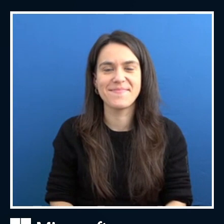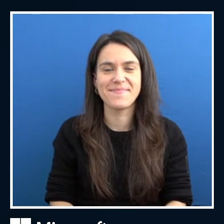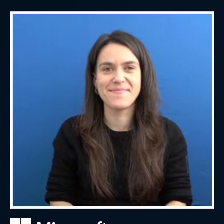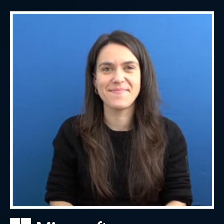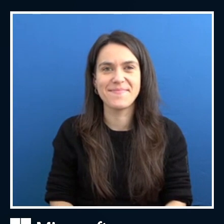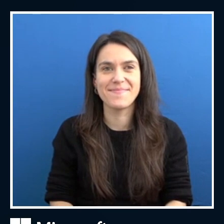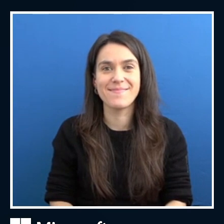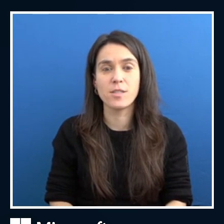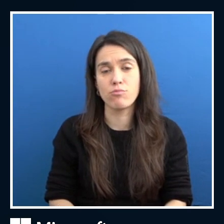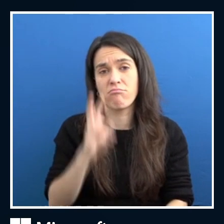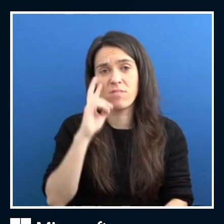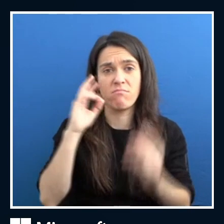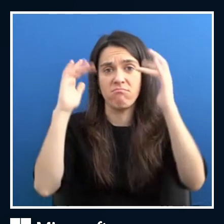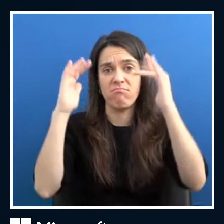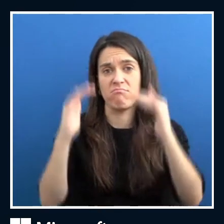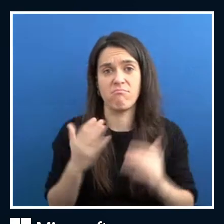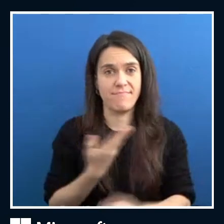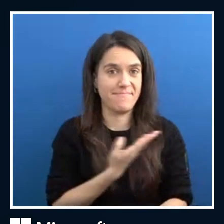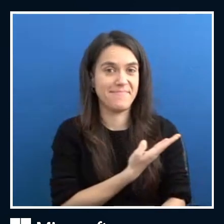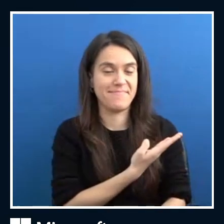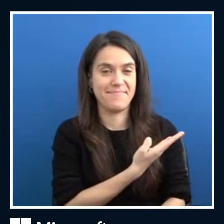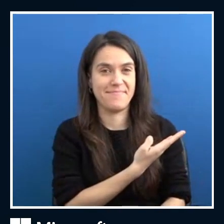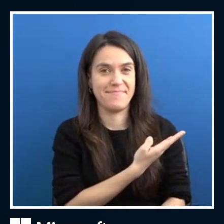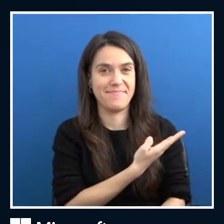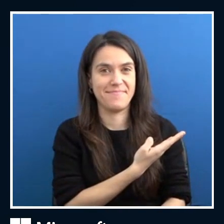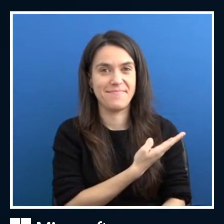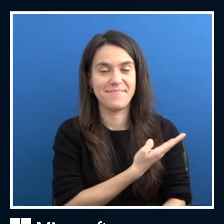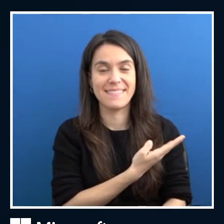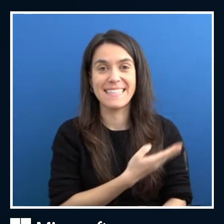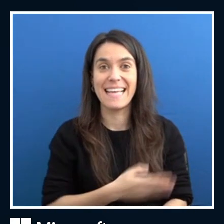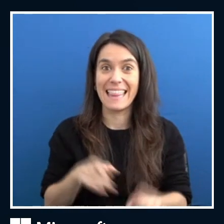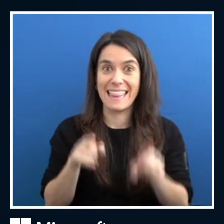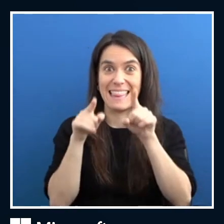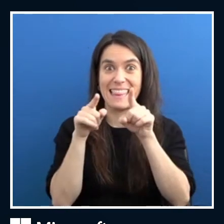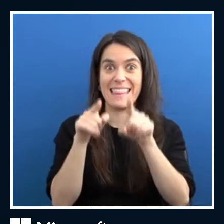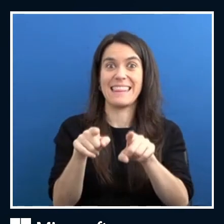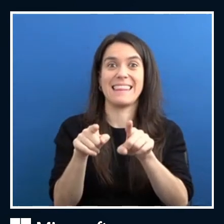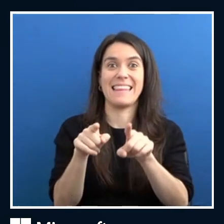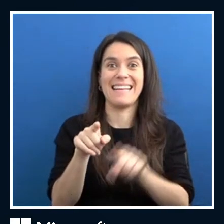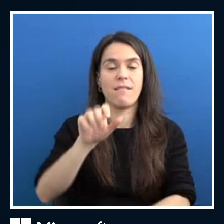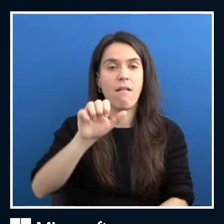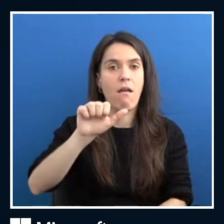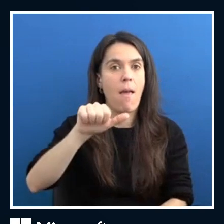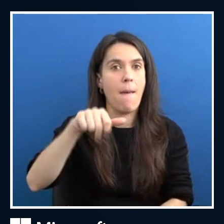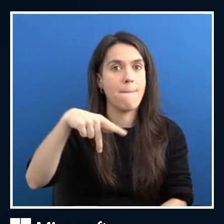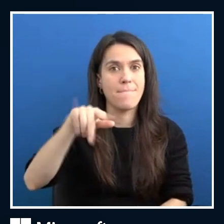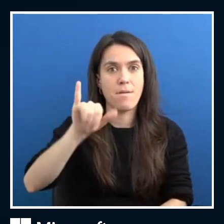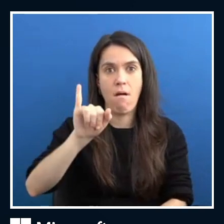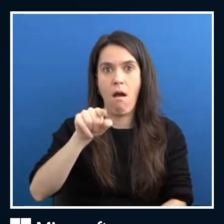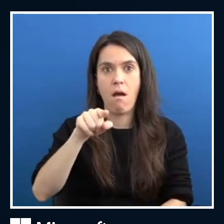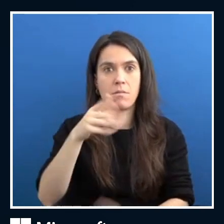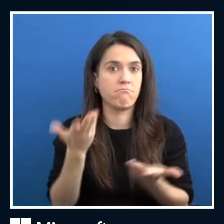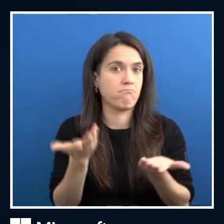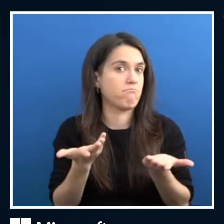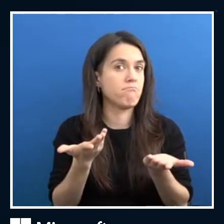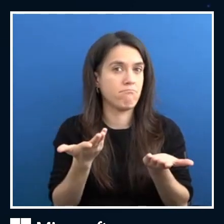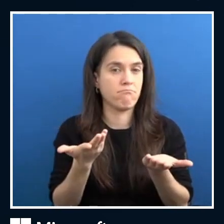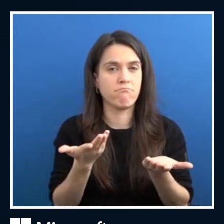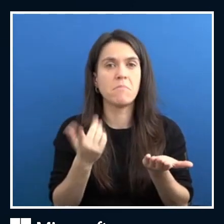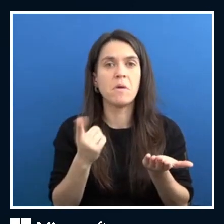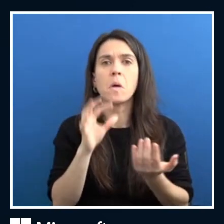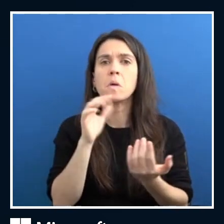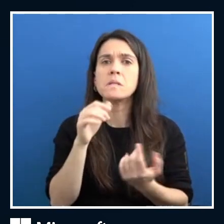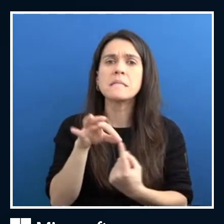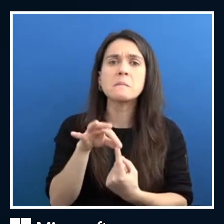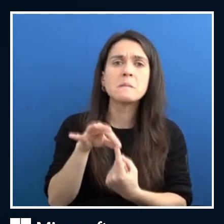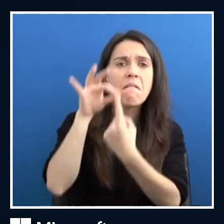details. Now, this on itself is a REST API that you can use. There's not specific a front end.